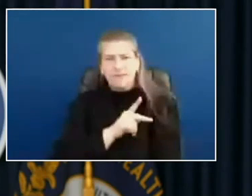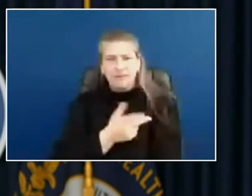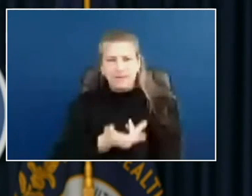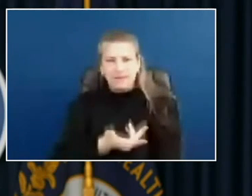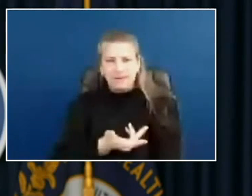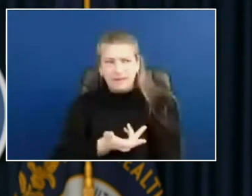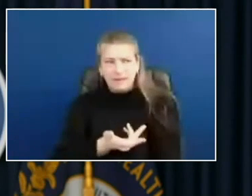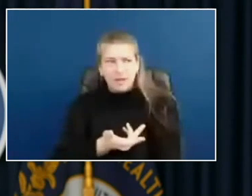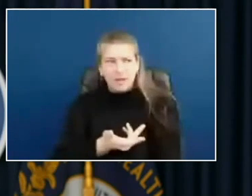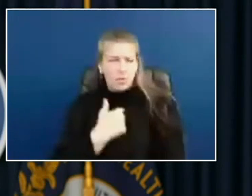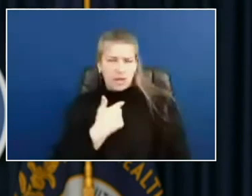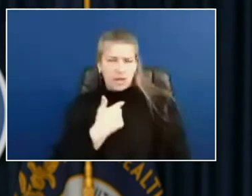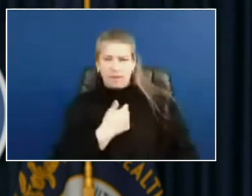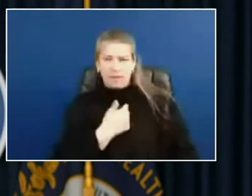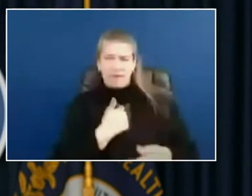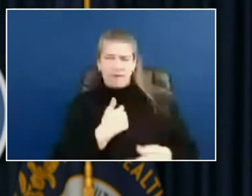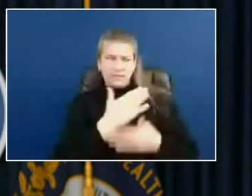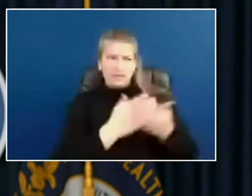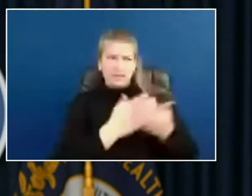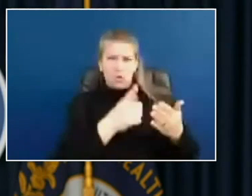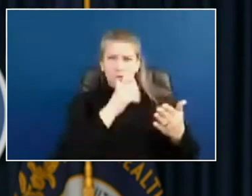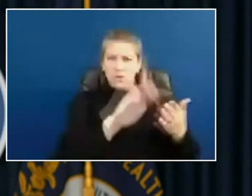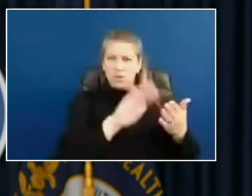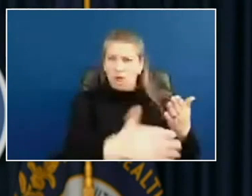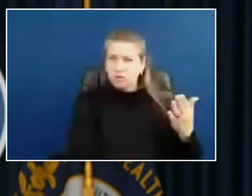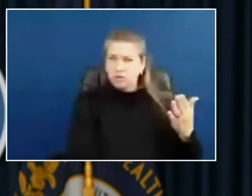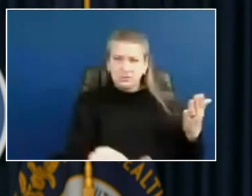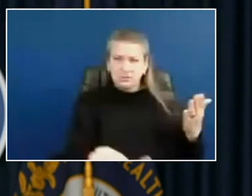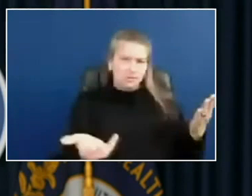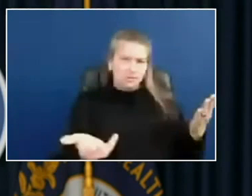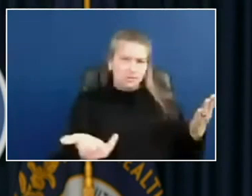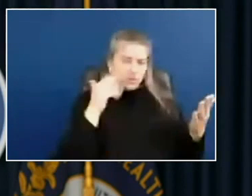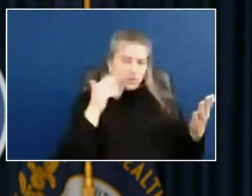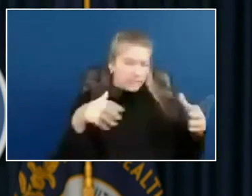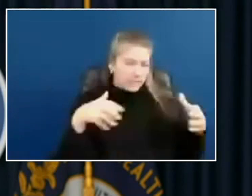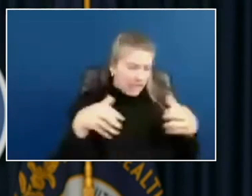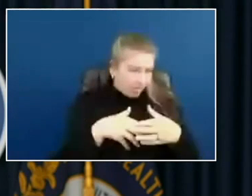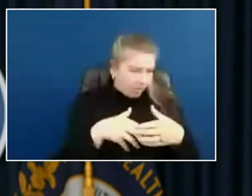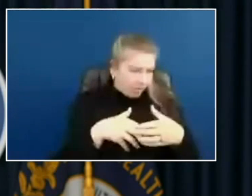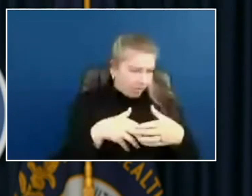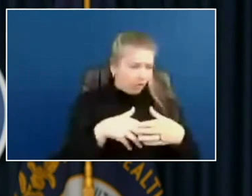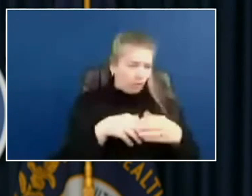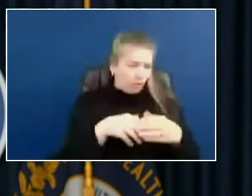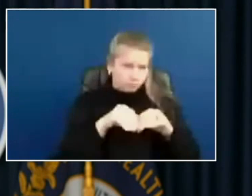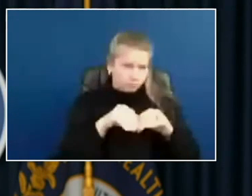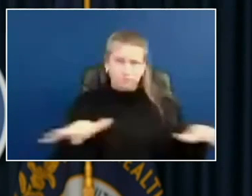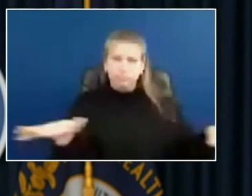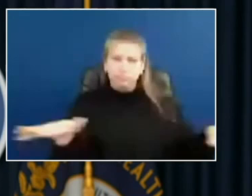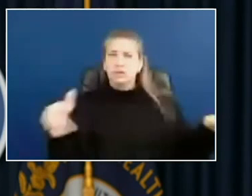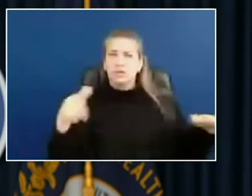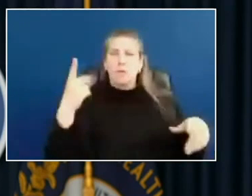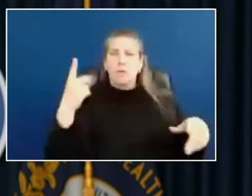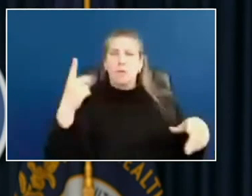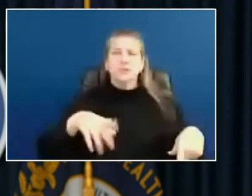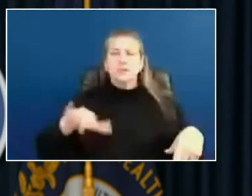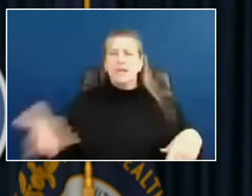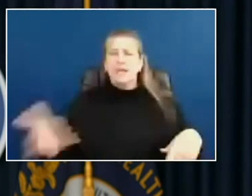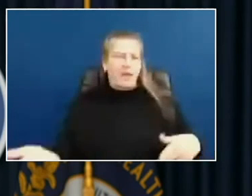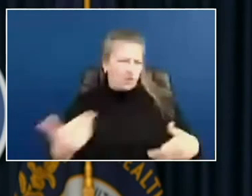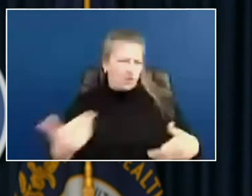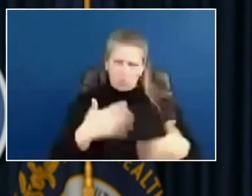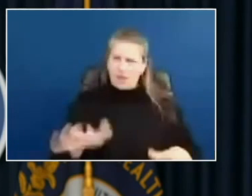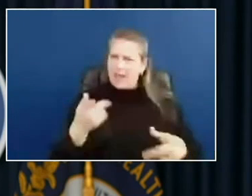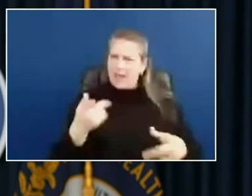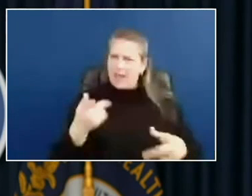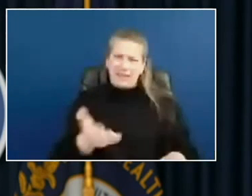our loved ones that we get together with because of these things spreading. Let's not let this happen this time. We're so far into this pandemic.